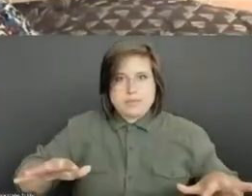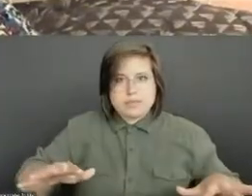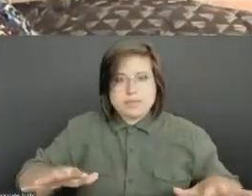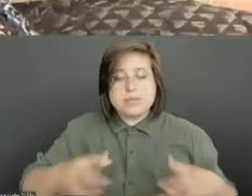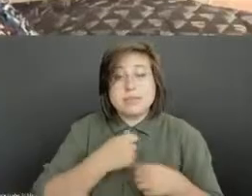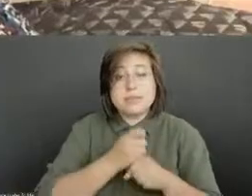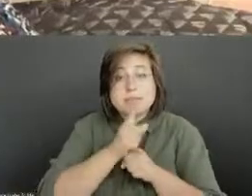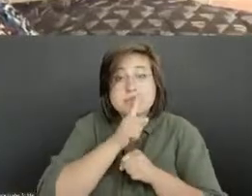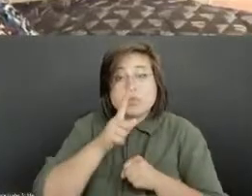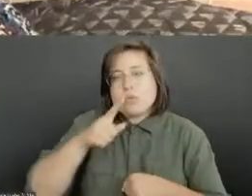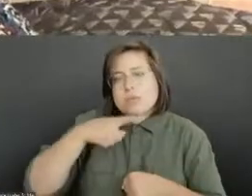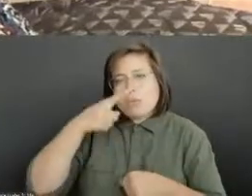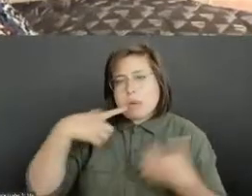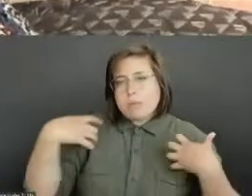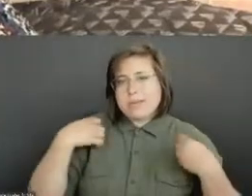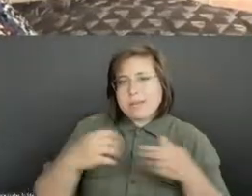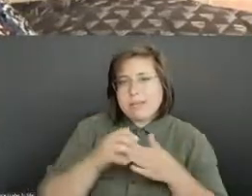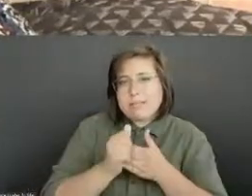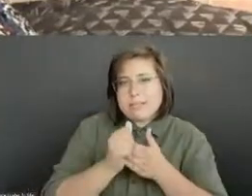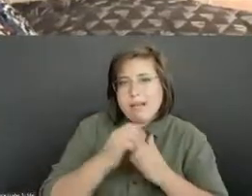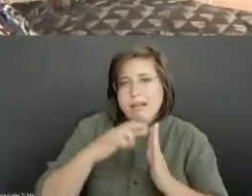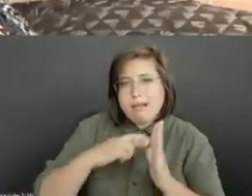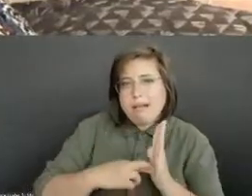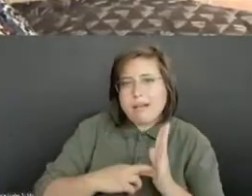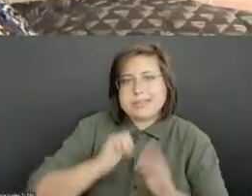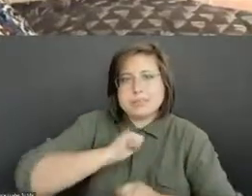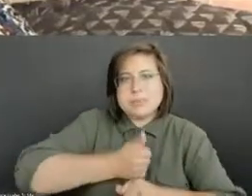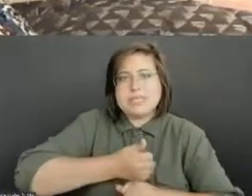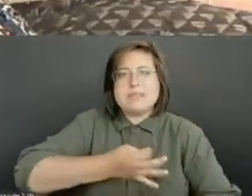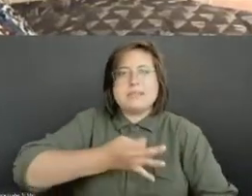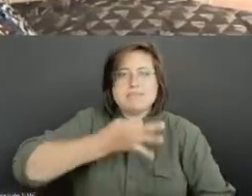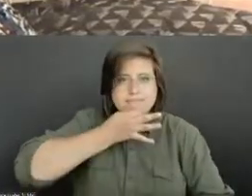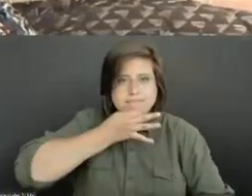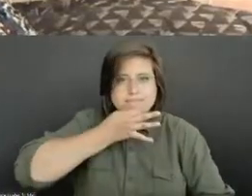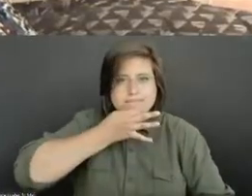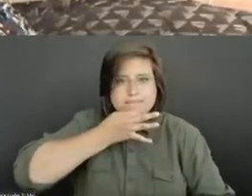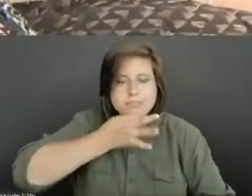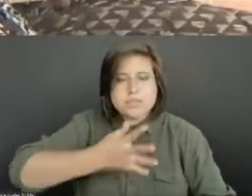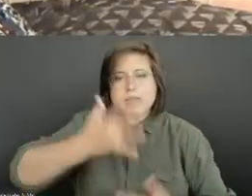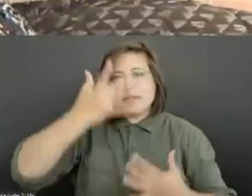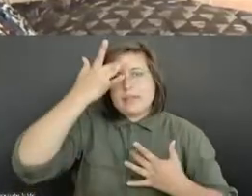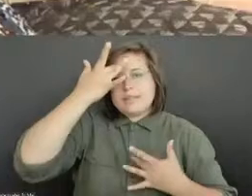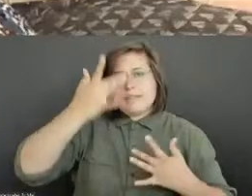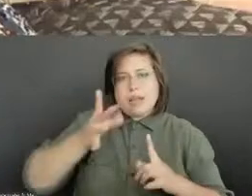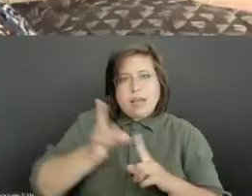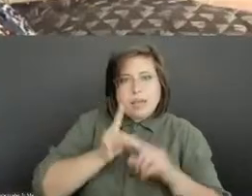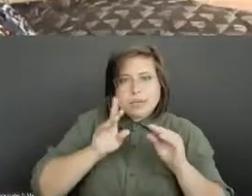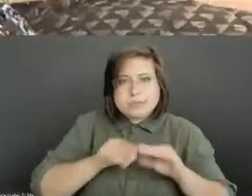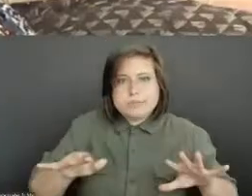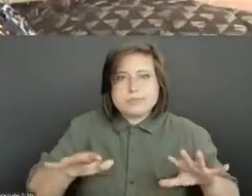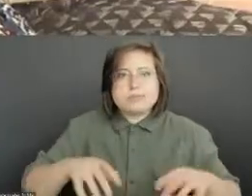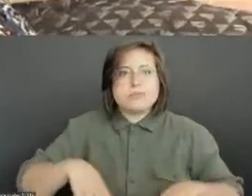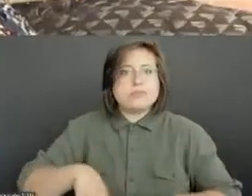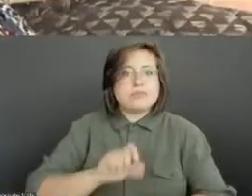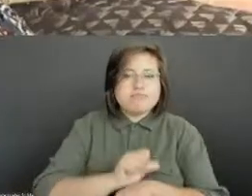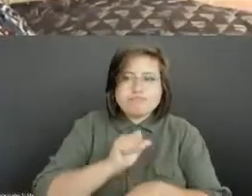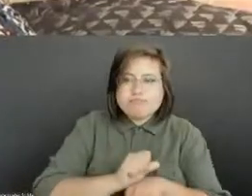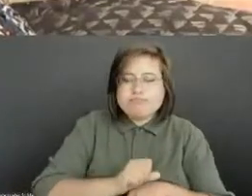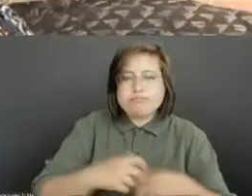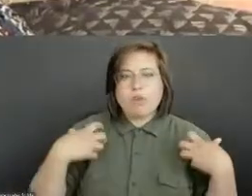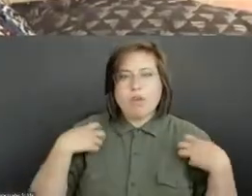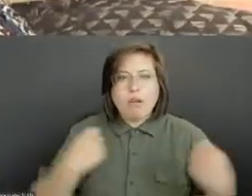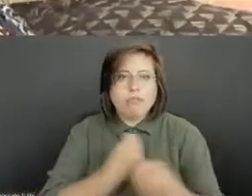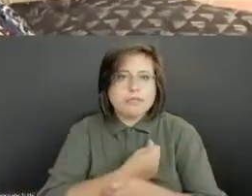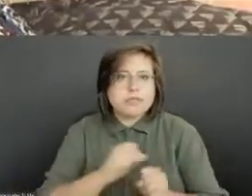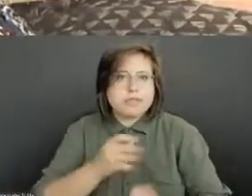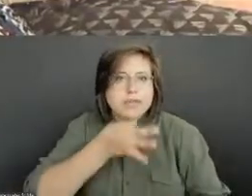health guidance is based on expertise of infectious disease and occupational health and safety experts, including